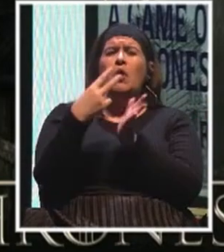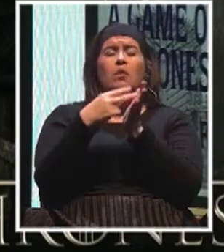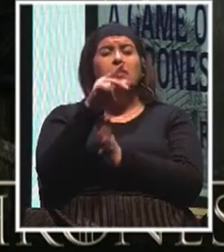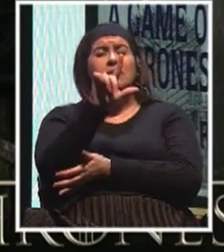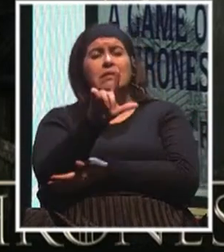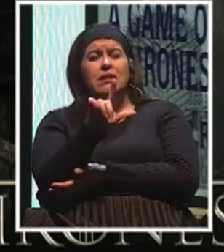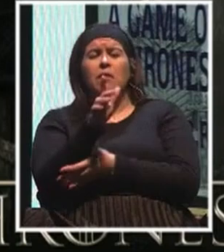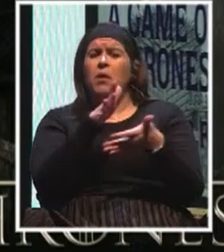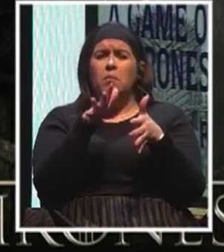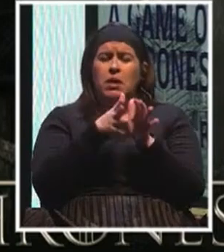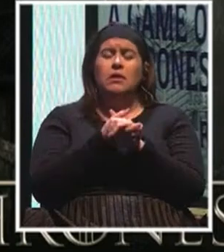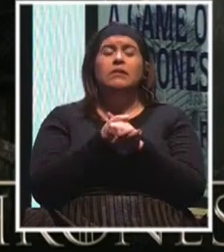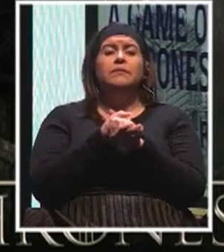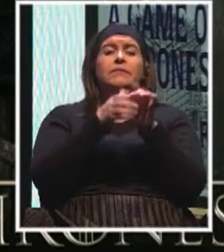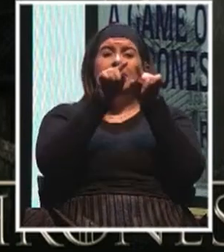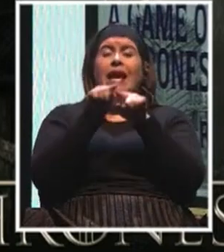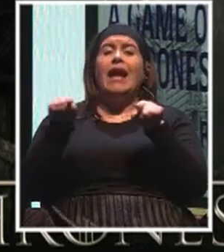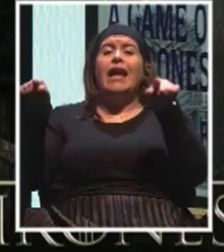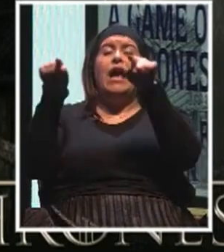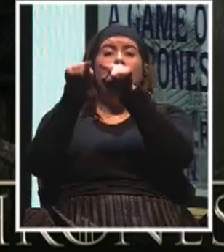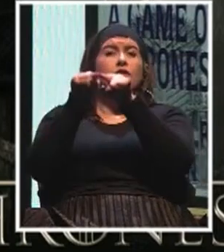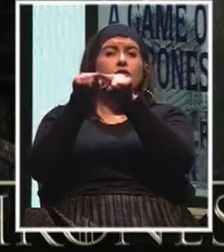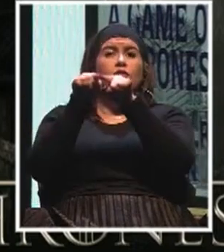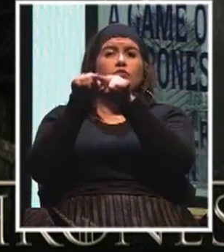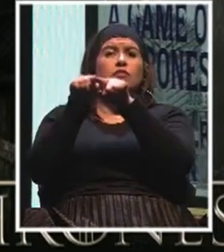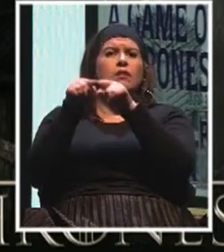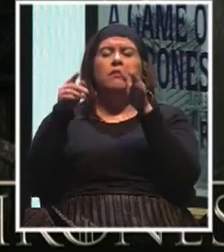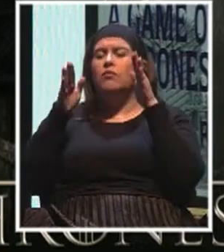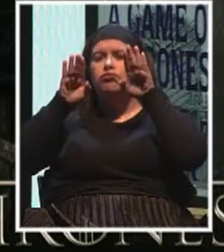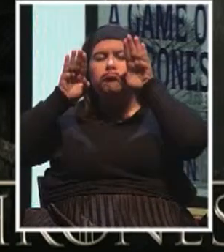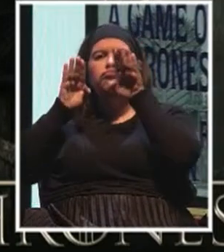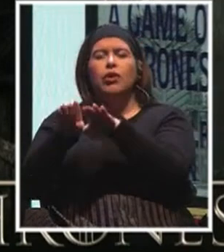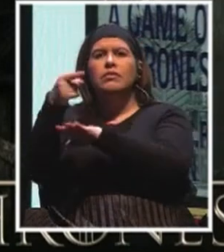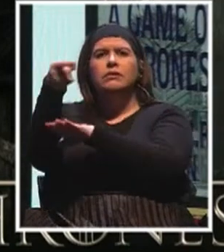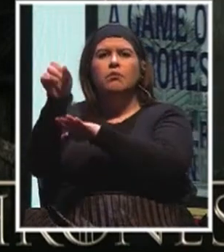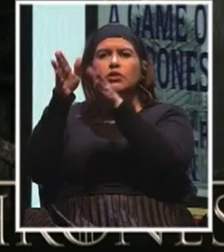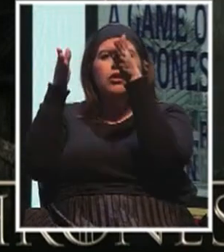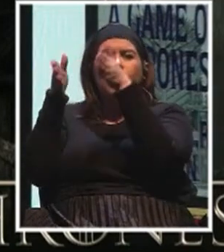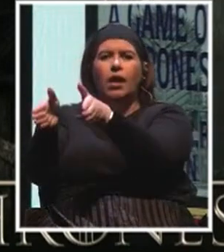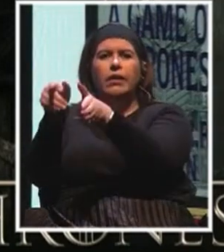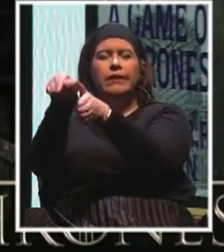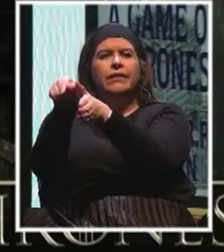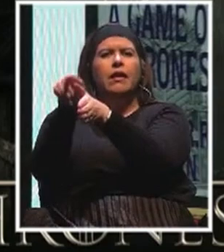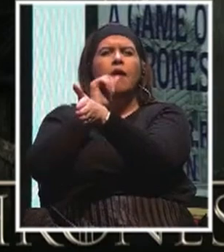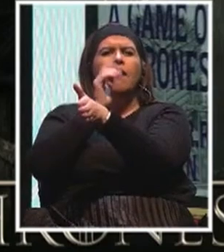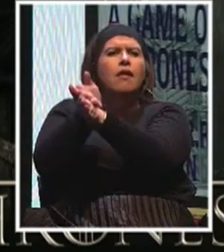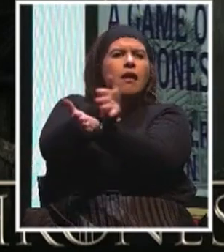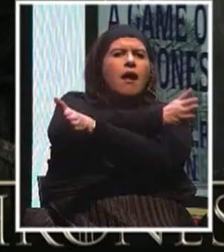they had put everything into that, and they kind of the cupboard was bare, as they say. They didn't have a lot of new